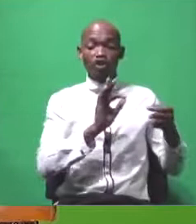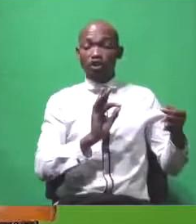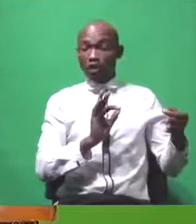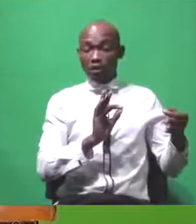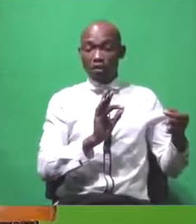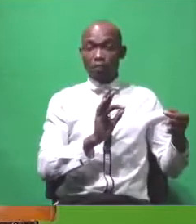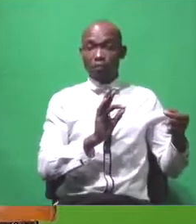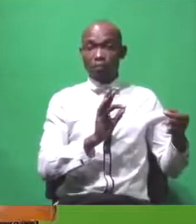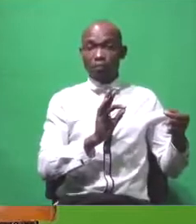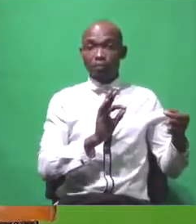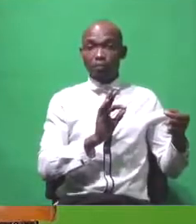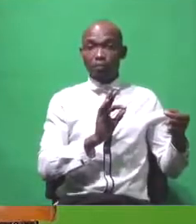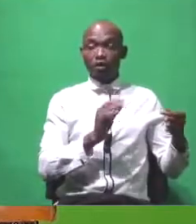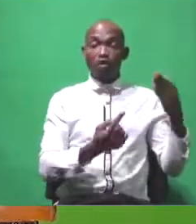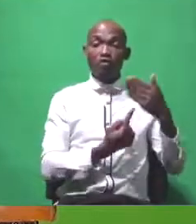check